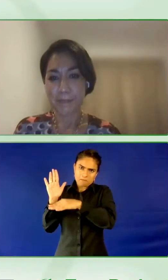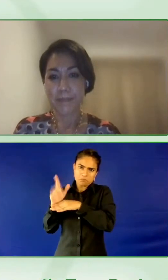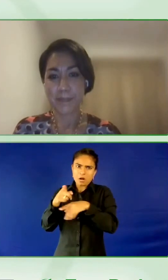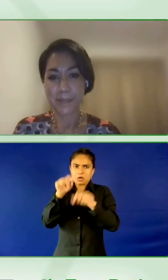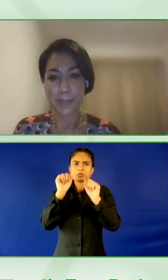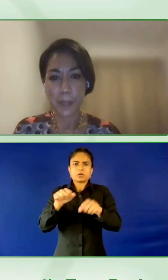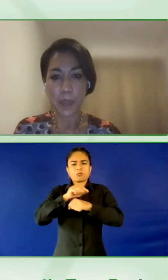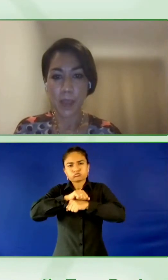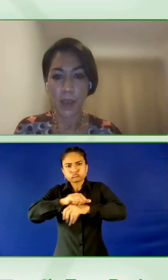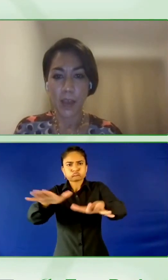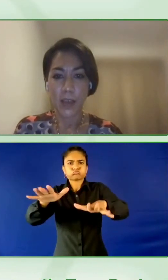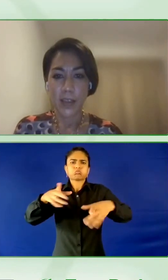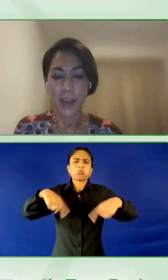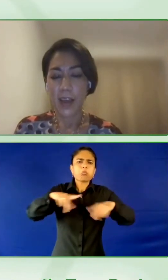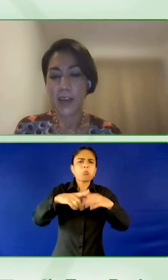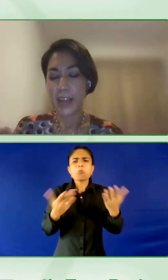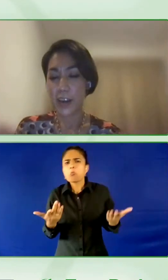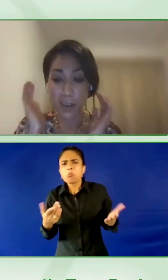please.